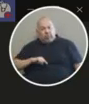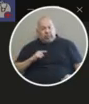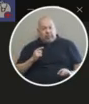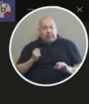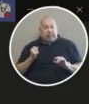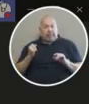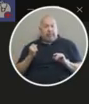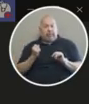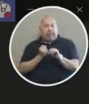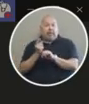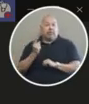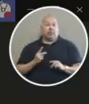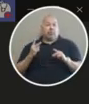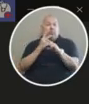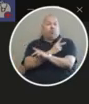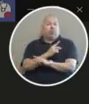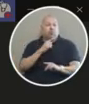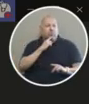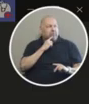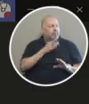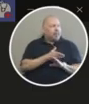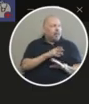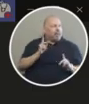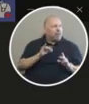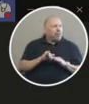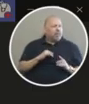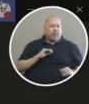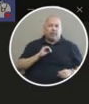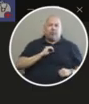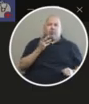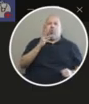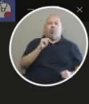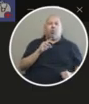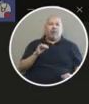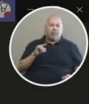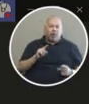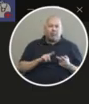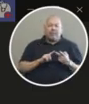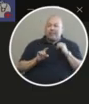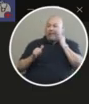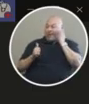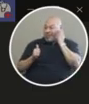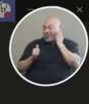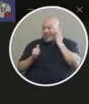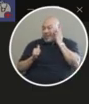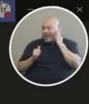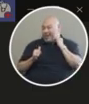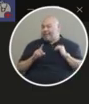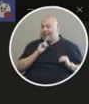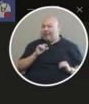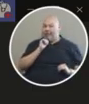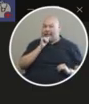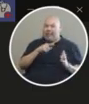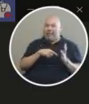worse, you made the point earlier about people who own apartments or other dwellings